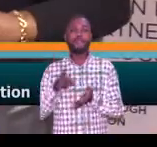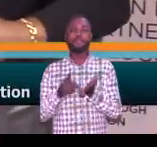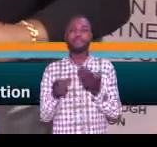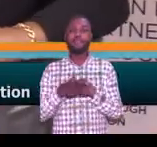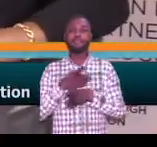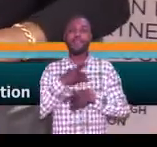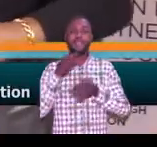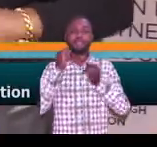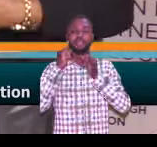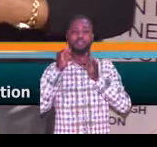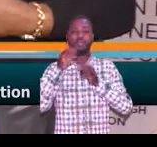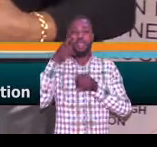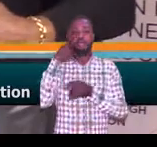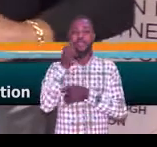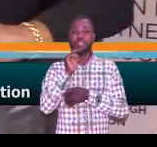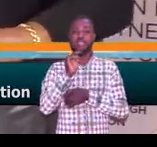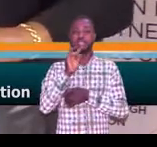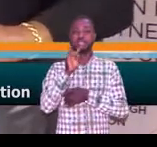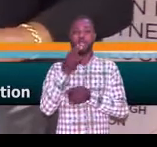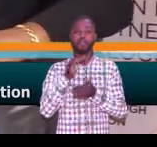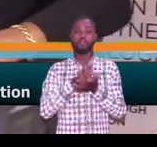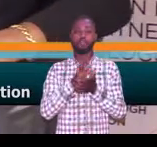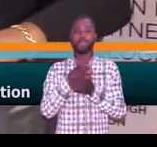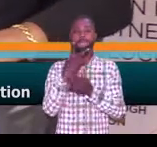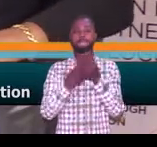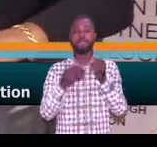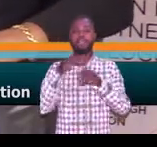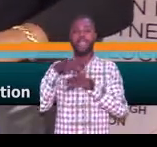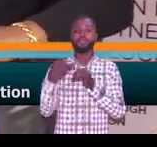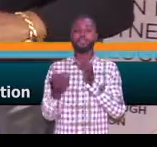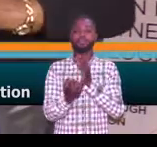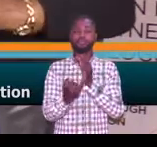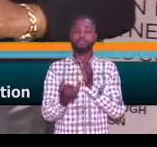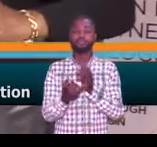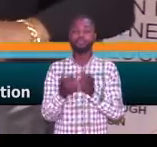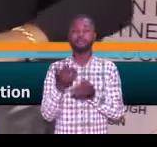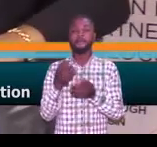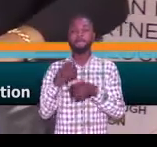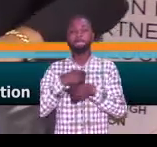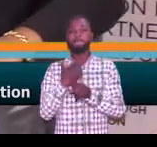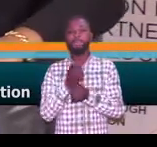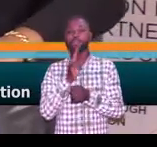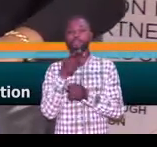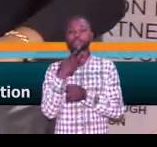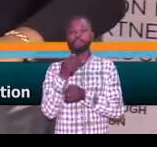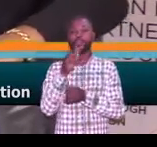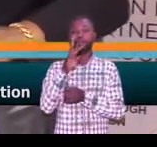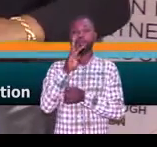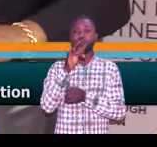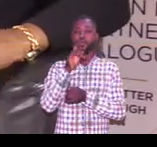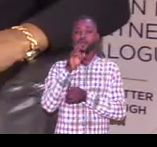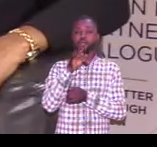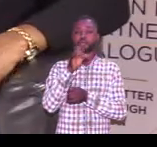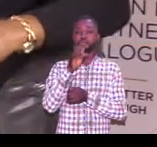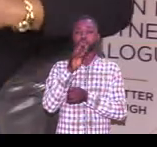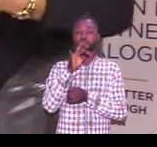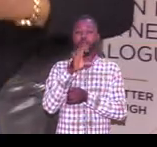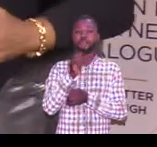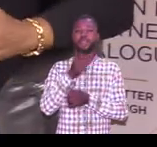program instruction for the secondary school, both at junior, making use of Wazobia